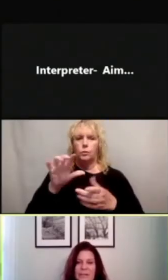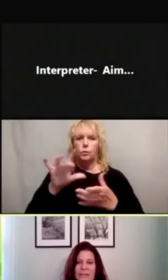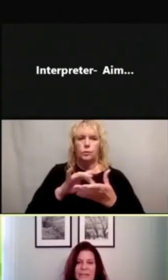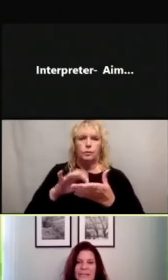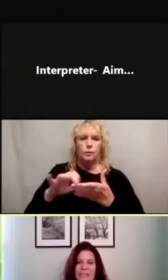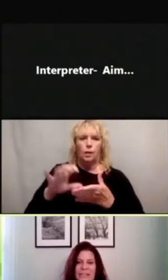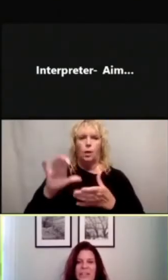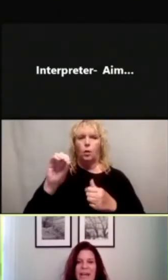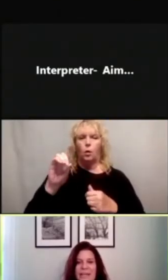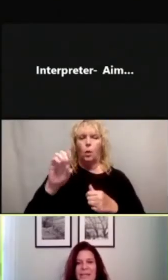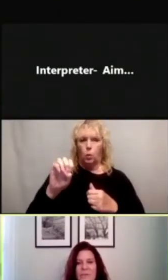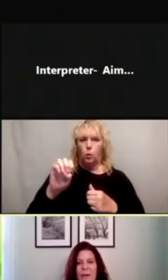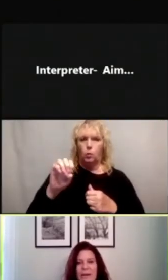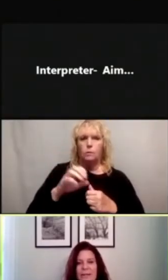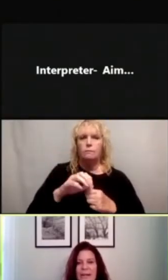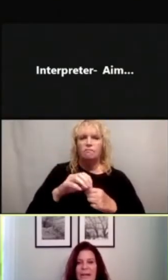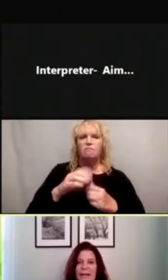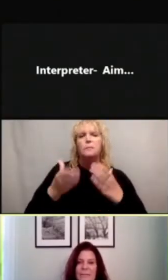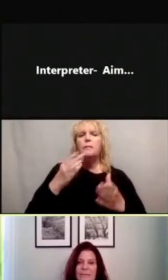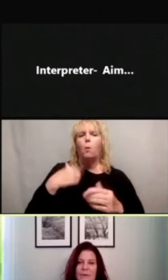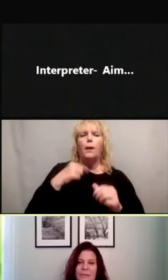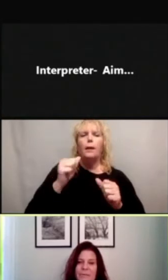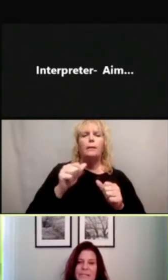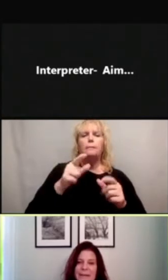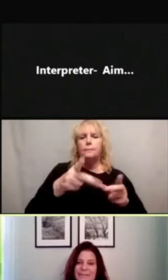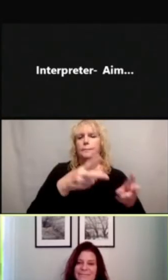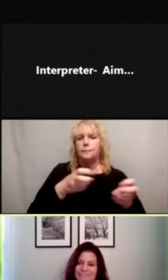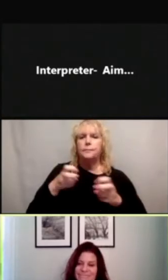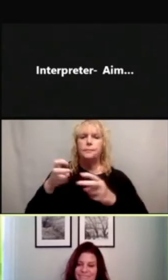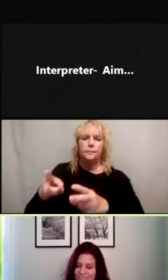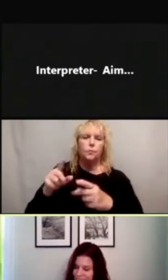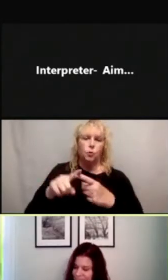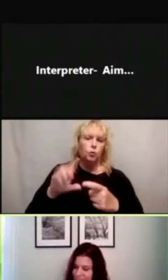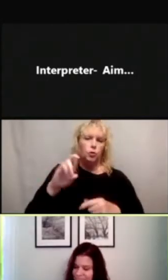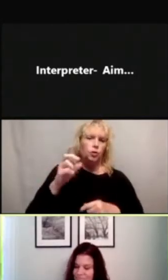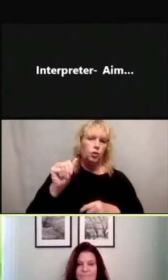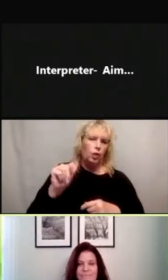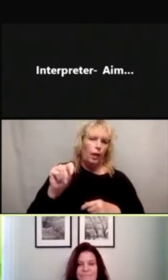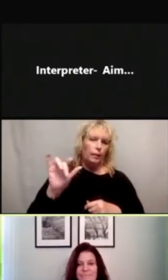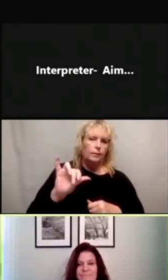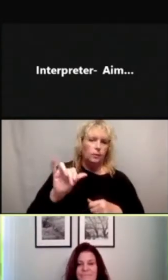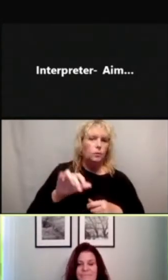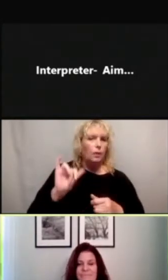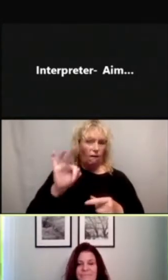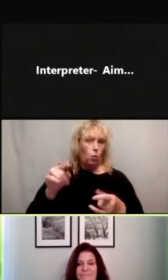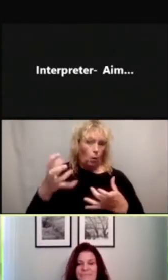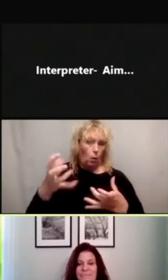able to put the code in the chat as well if you want to participate.